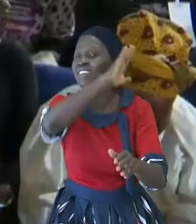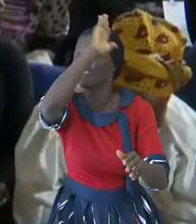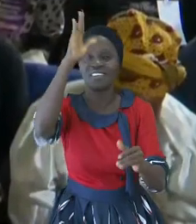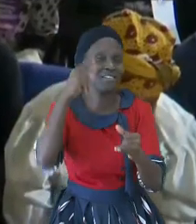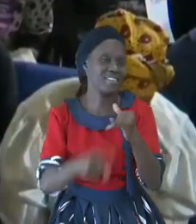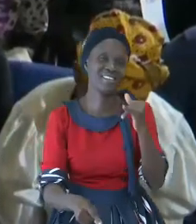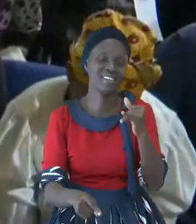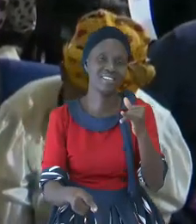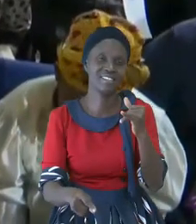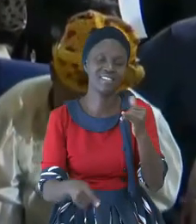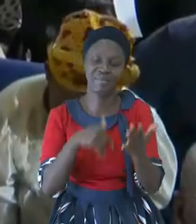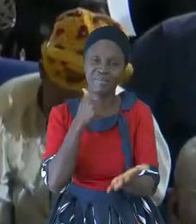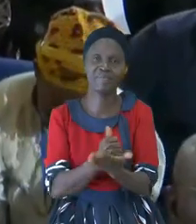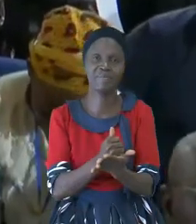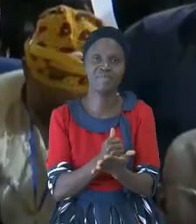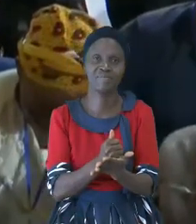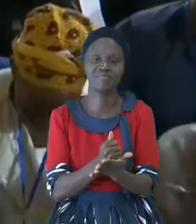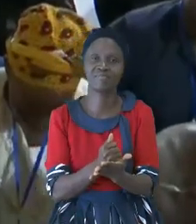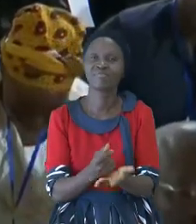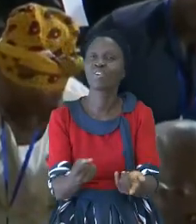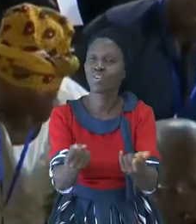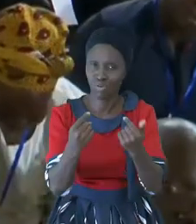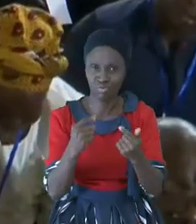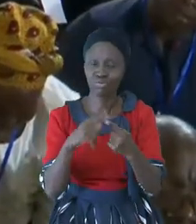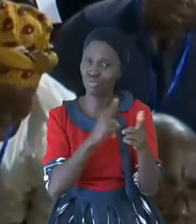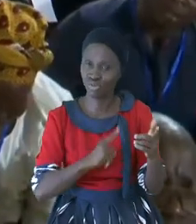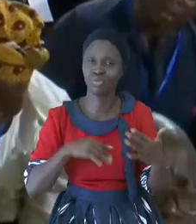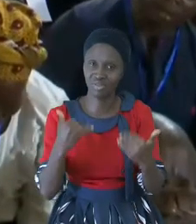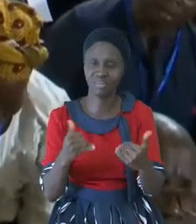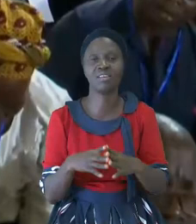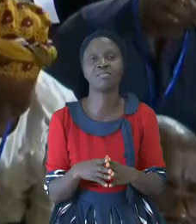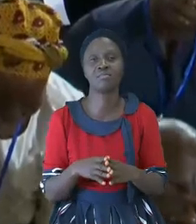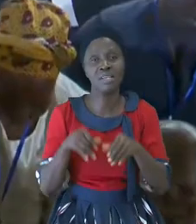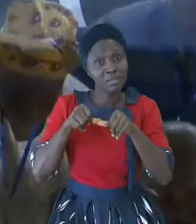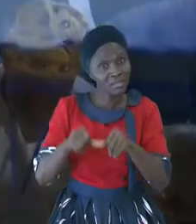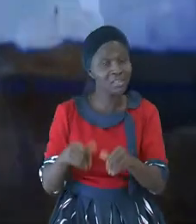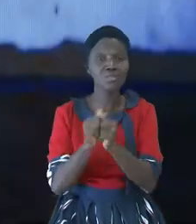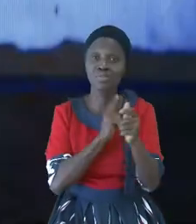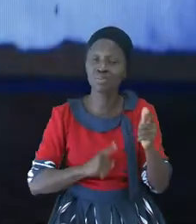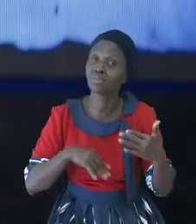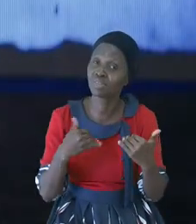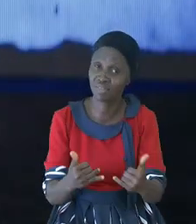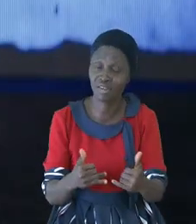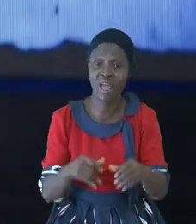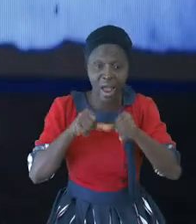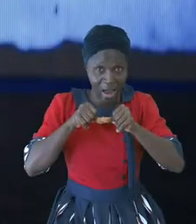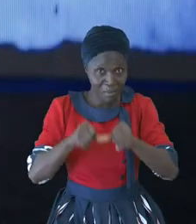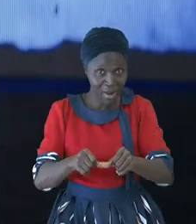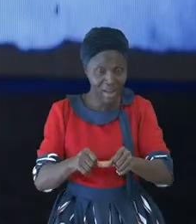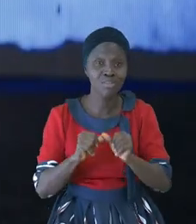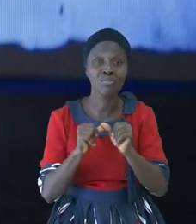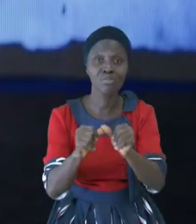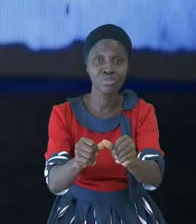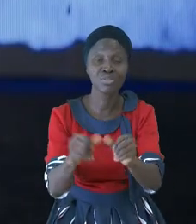end. Come to the Lord now. Stay with the Lord now. Abide in the Lord now.